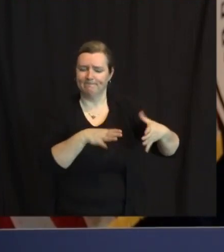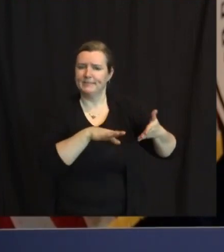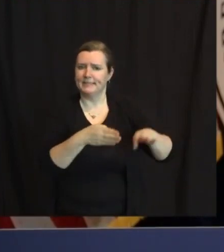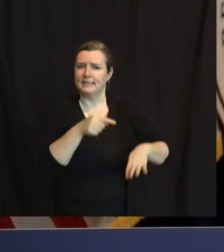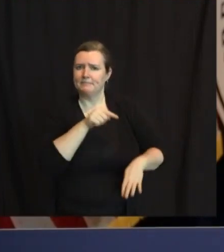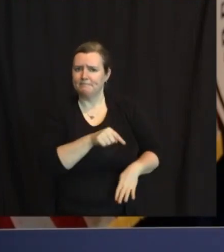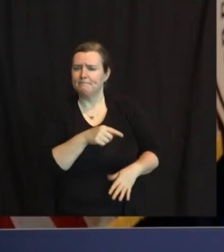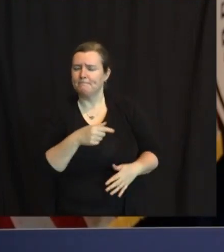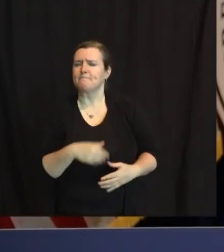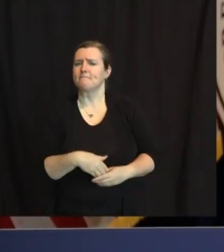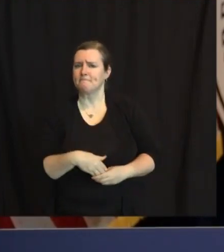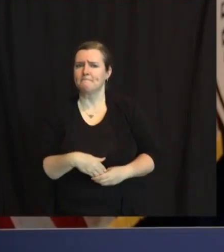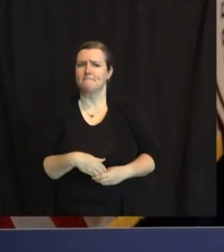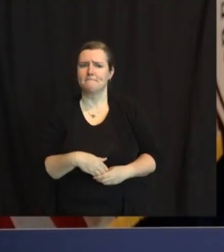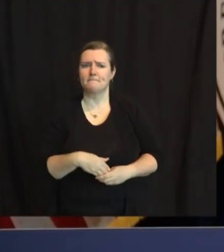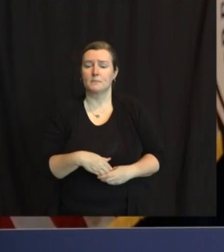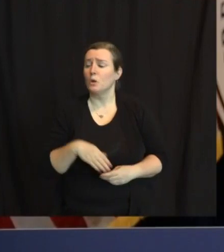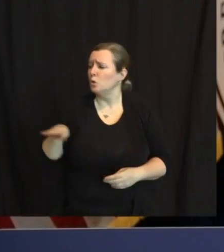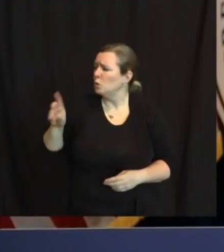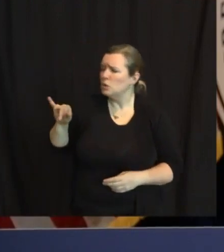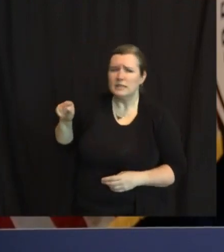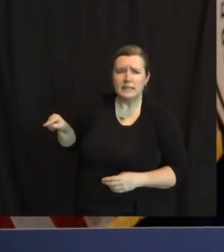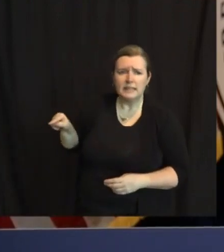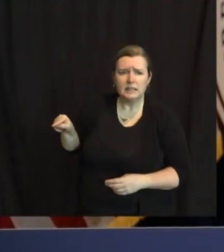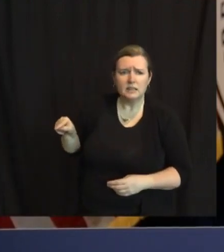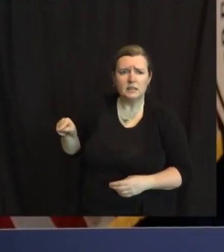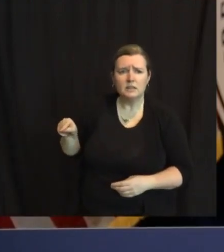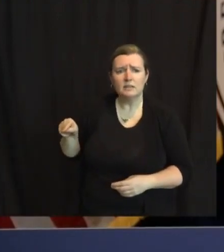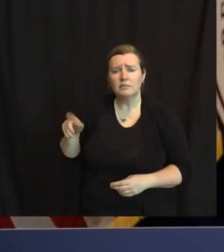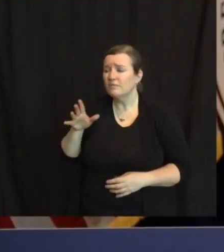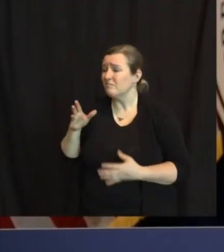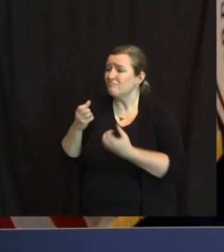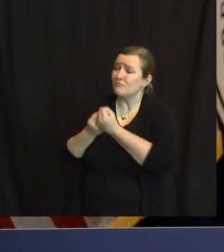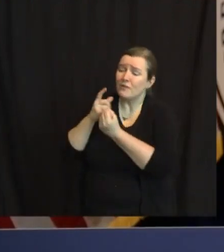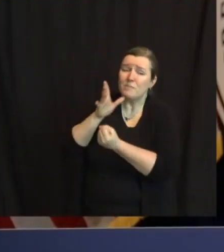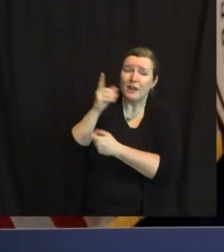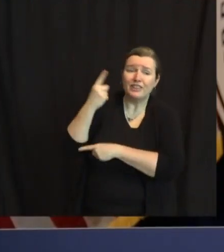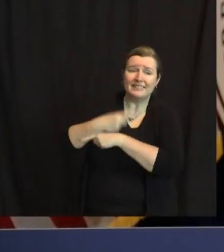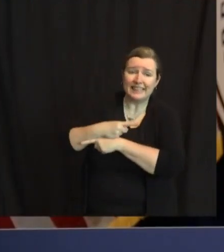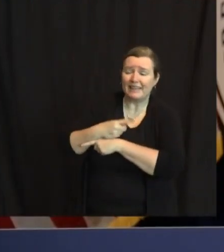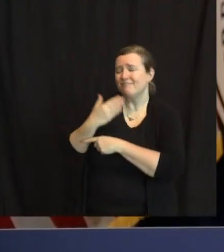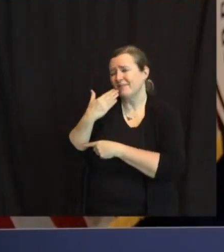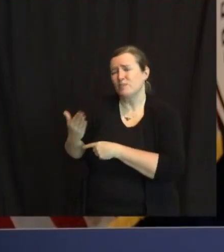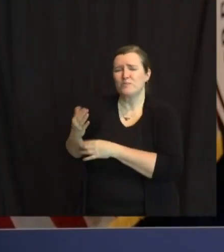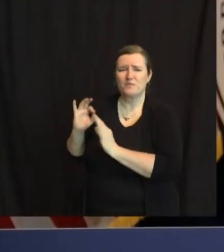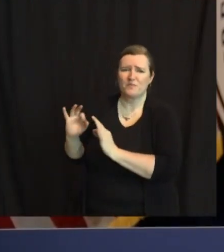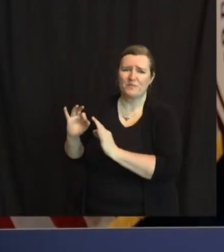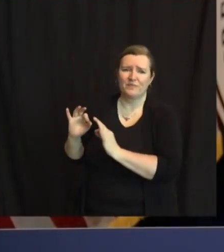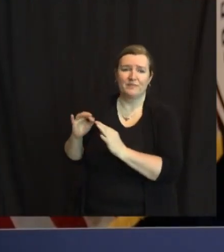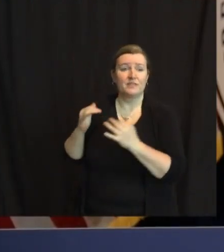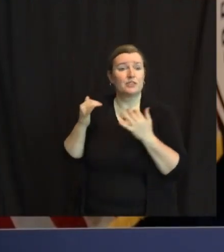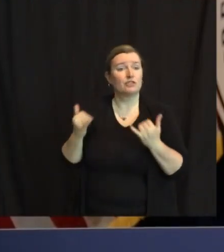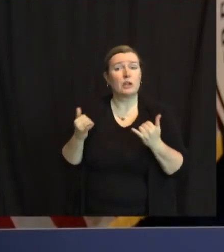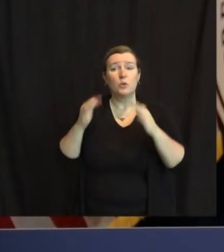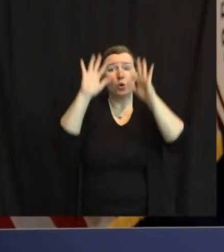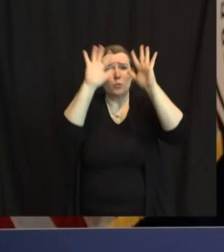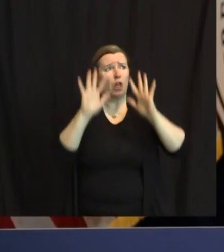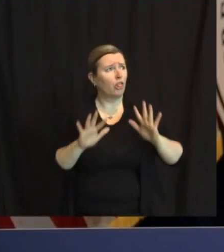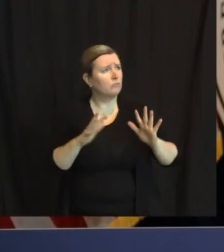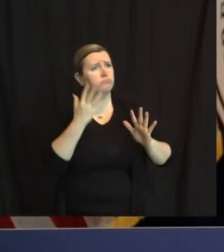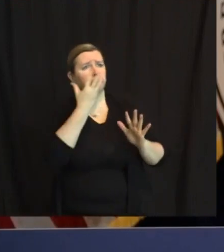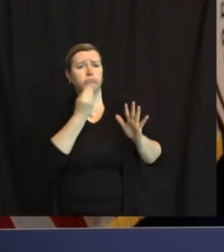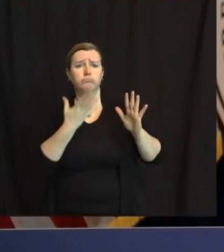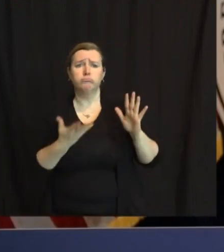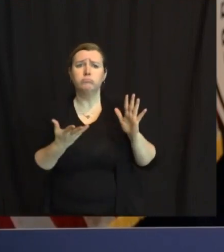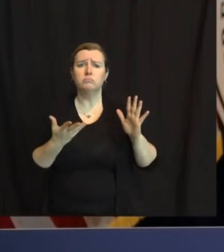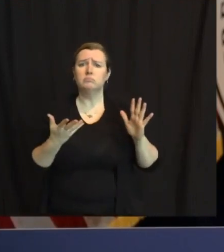Day piece, the virtual hug. And secondly, we got a nice day today. I think the weather's going to turn bad for a couple of days, but